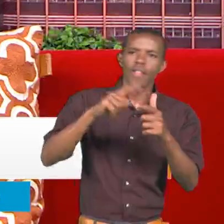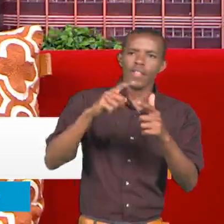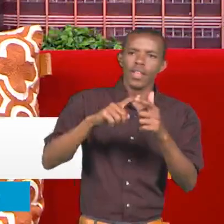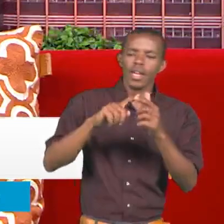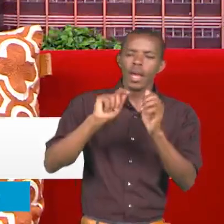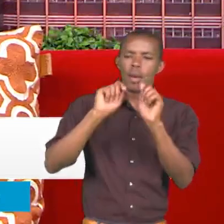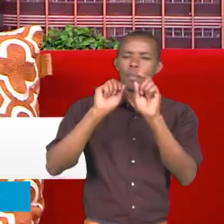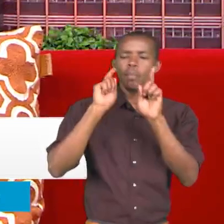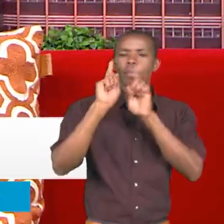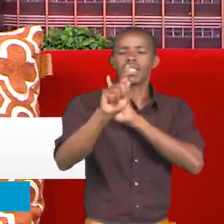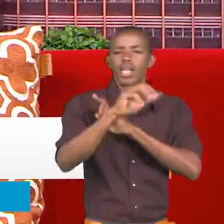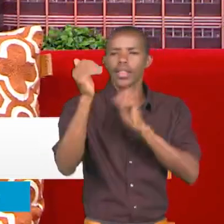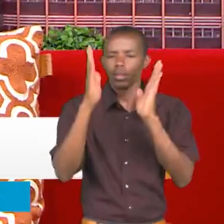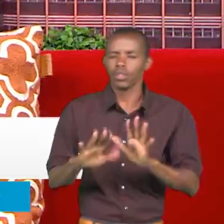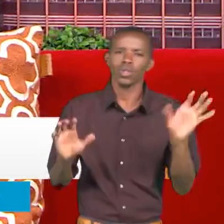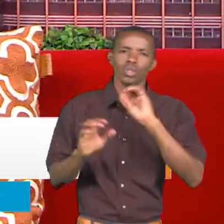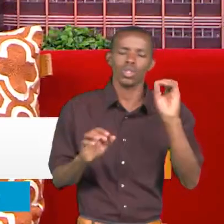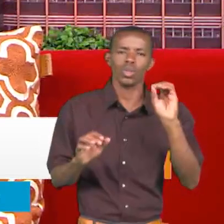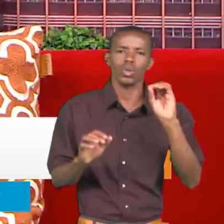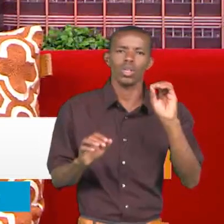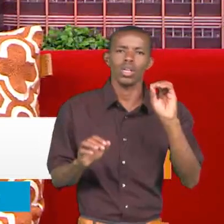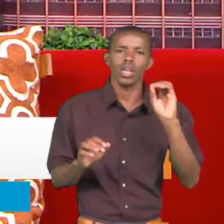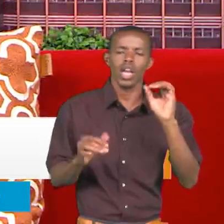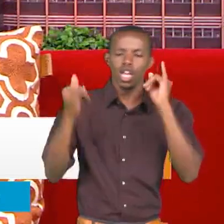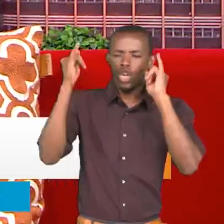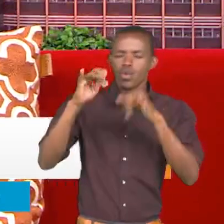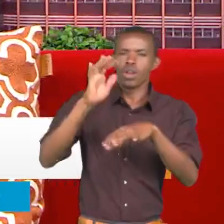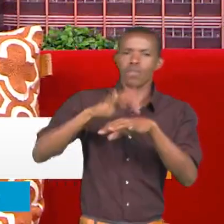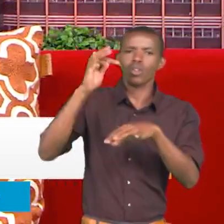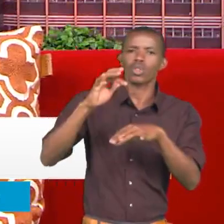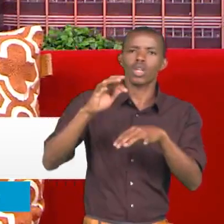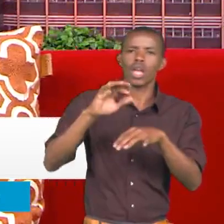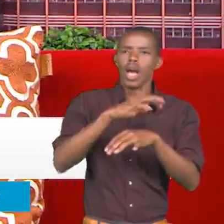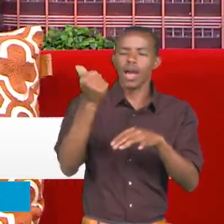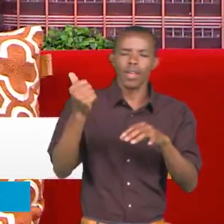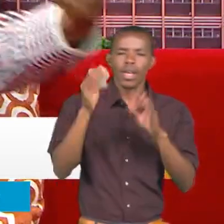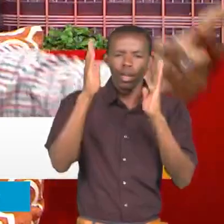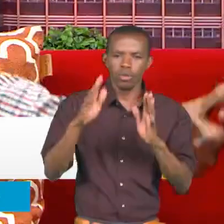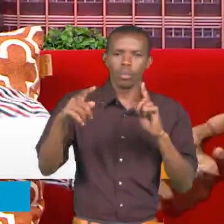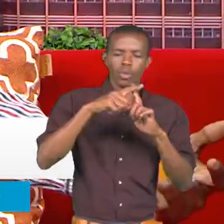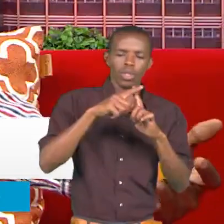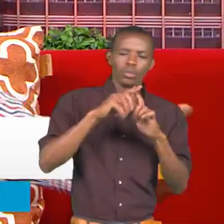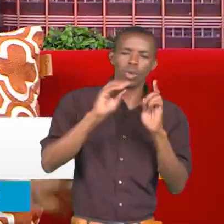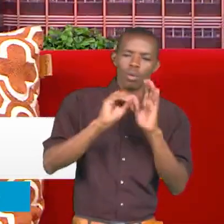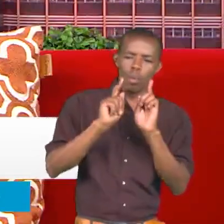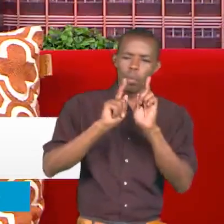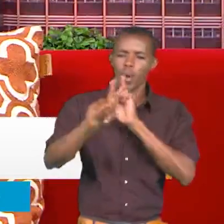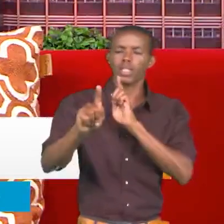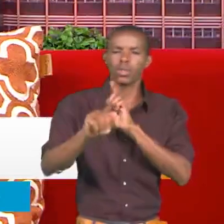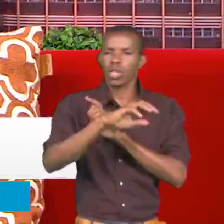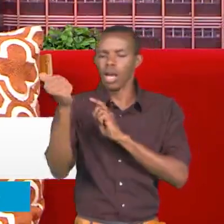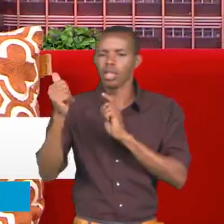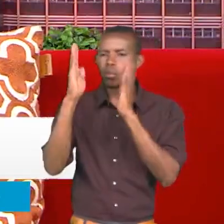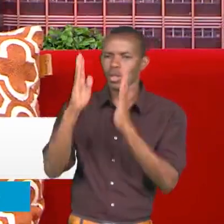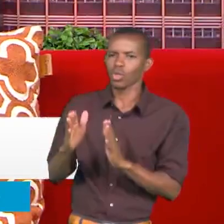pass it on to the next person. Okay. Because for us to have new infections every year, that means someone who was positive was able to pass it to the next person. Also to